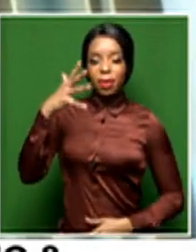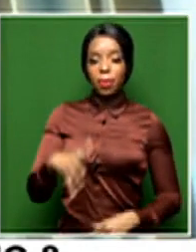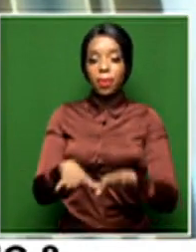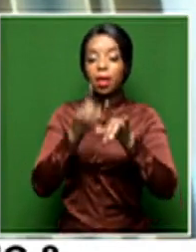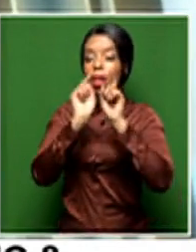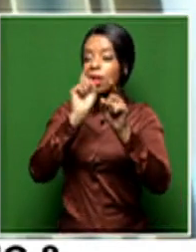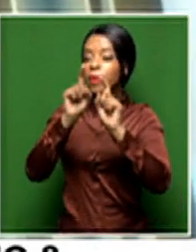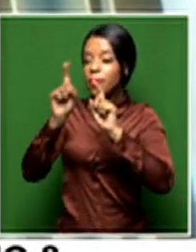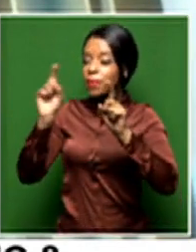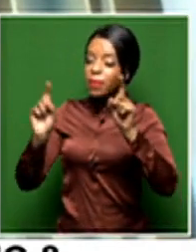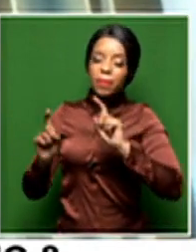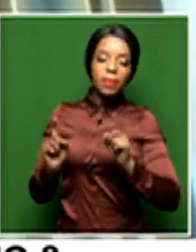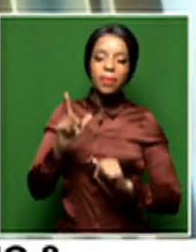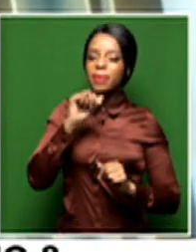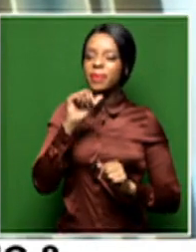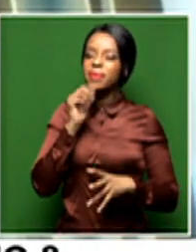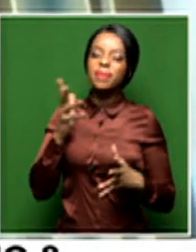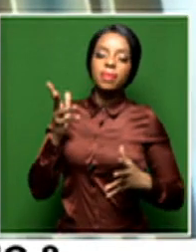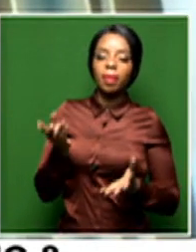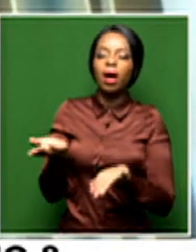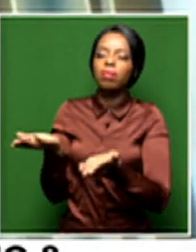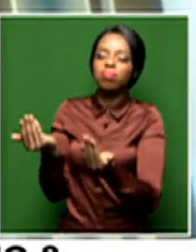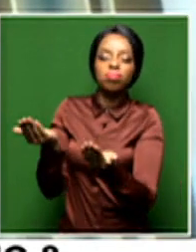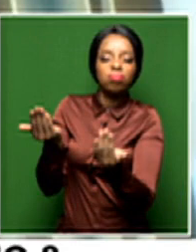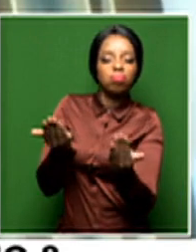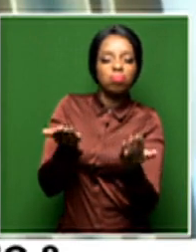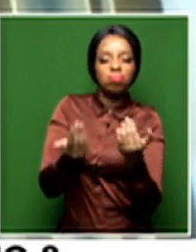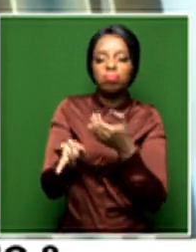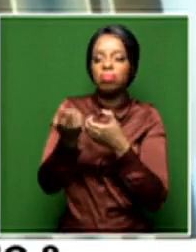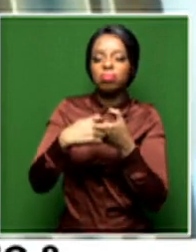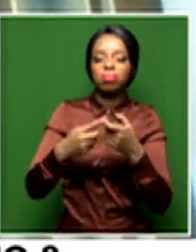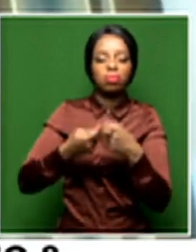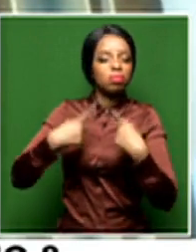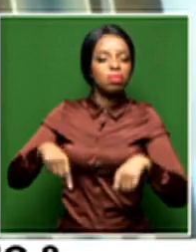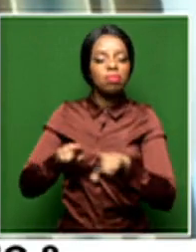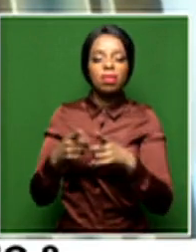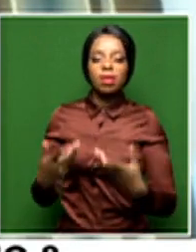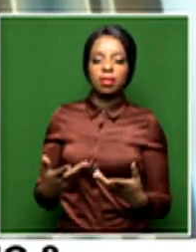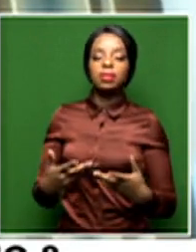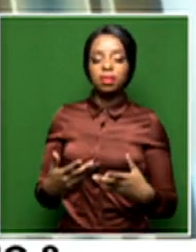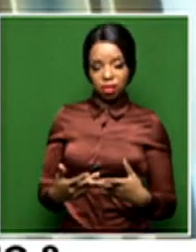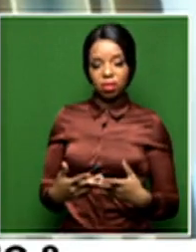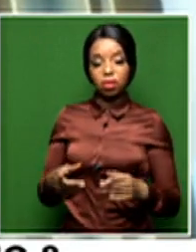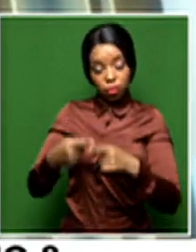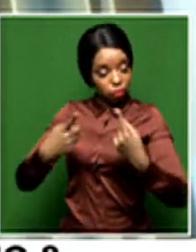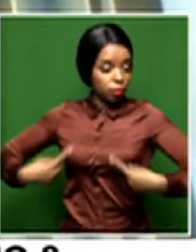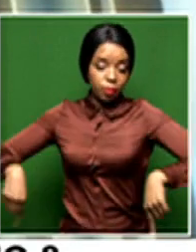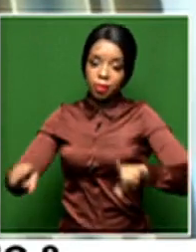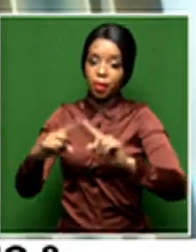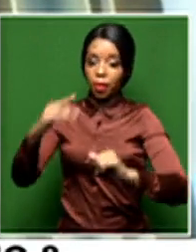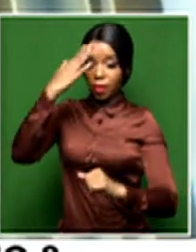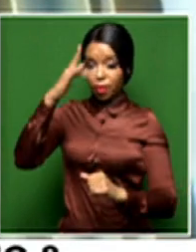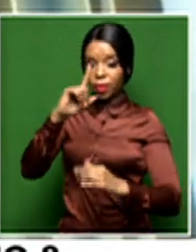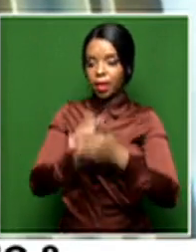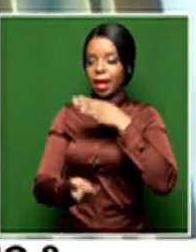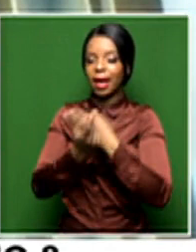life to participate in this launch so that we can all be au fait with what is going to be happening as part and parcel